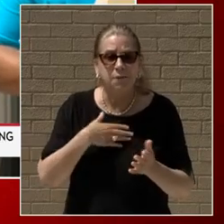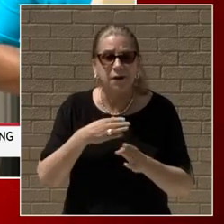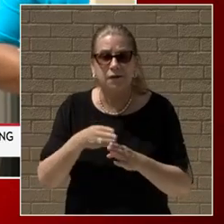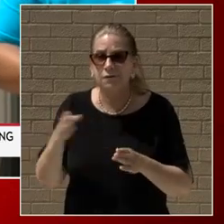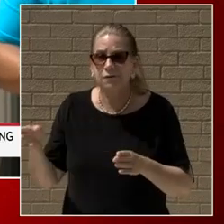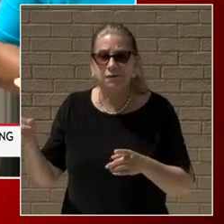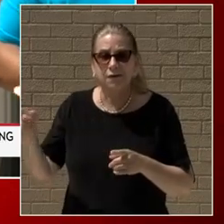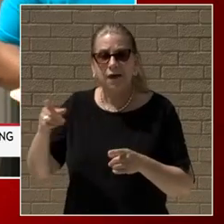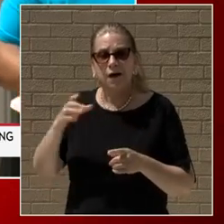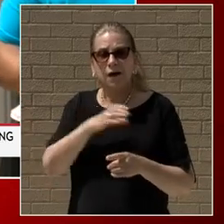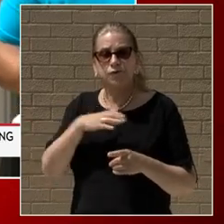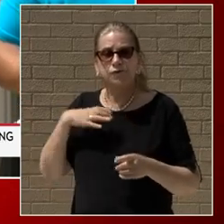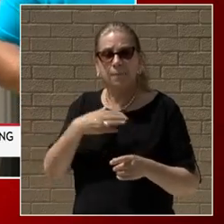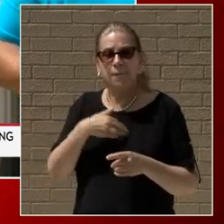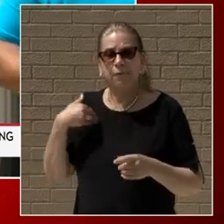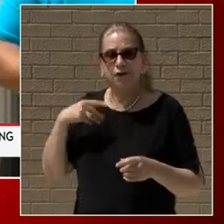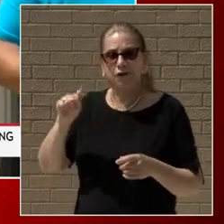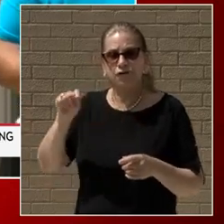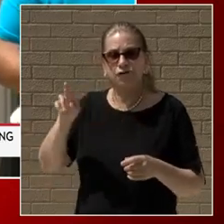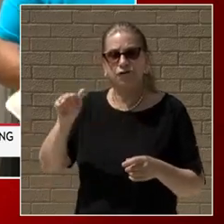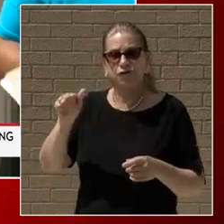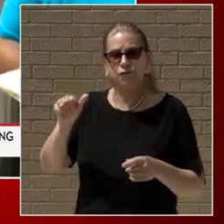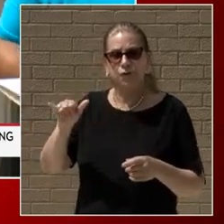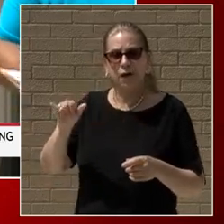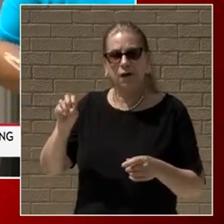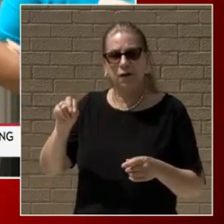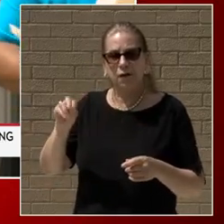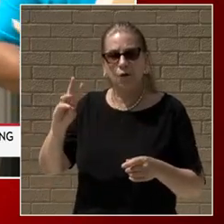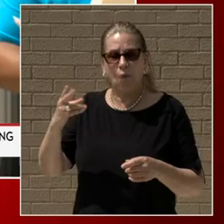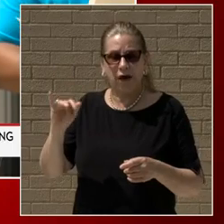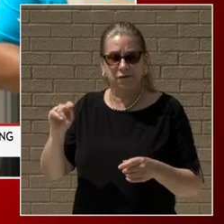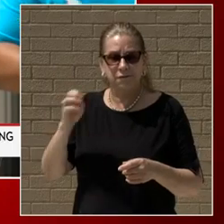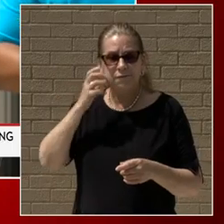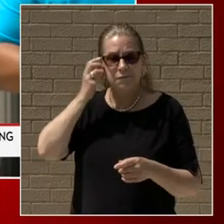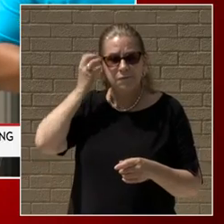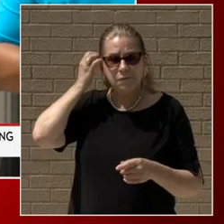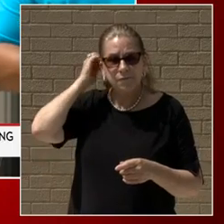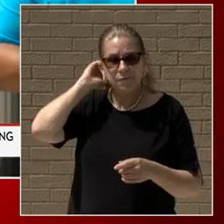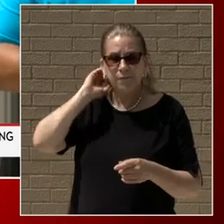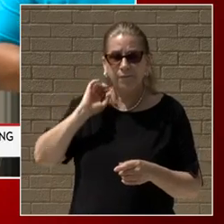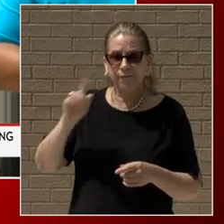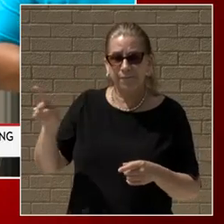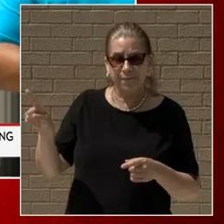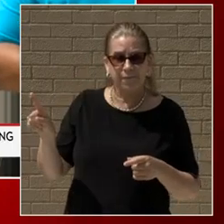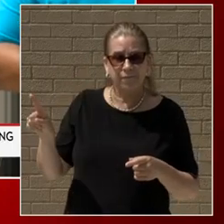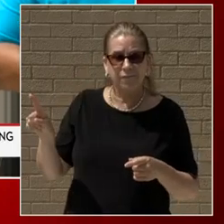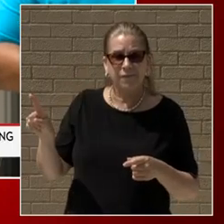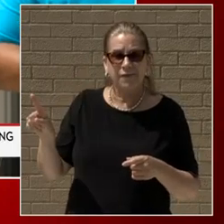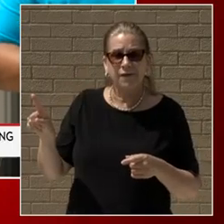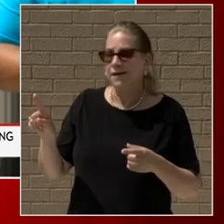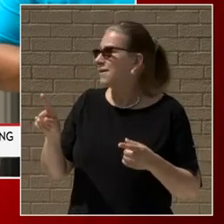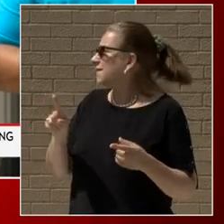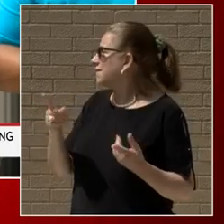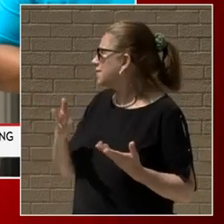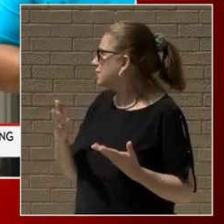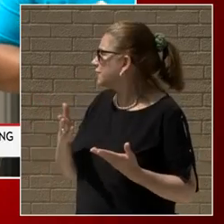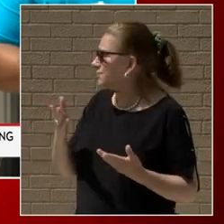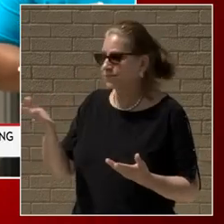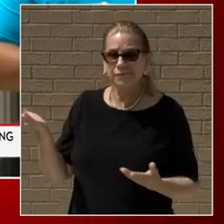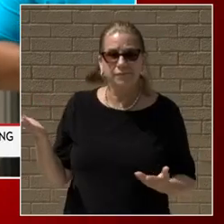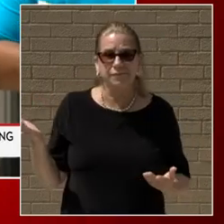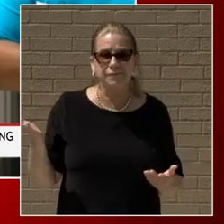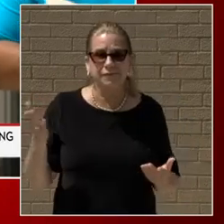Councilmember Trayon Waite. Where is he? There he is. And Councilmember Gray, I understand, couldn't make it because of a